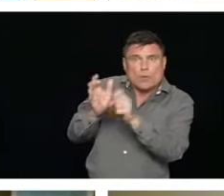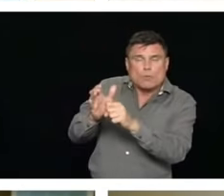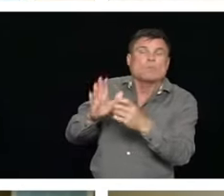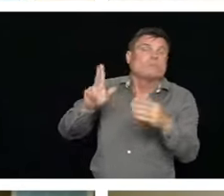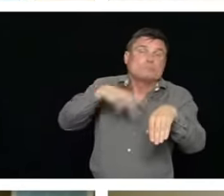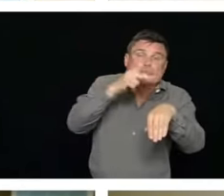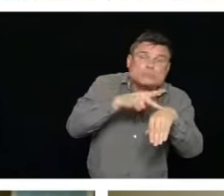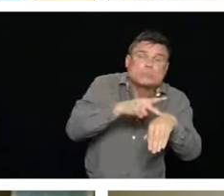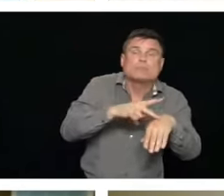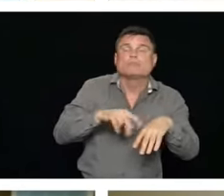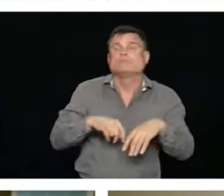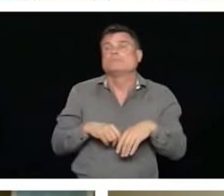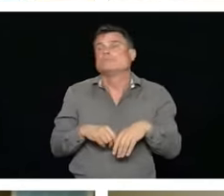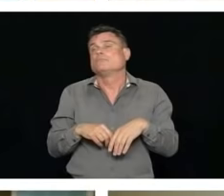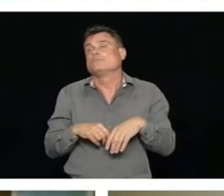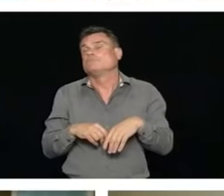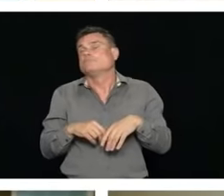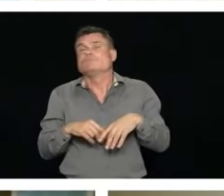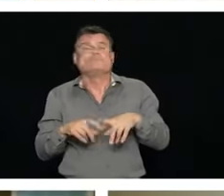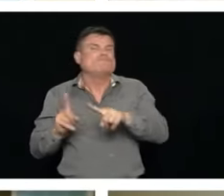we help that school get through it.